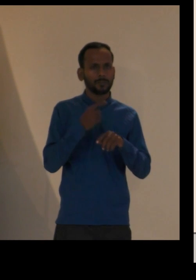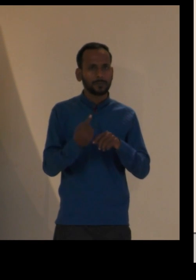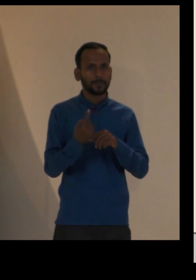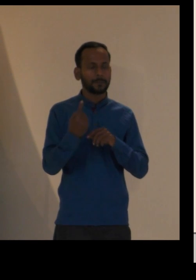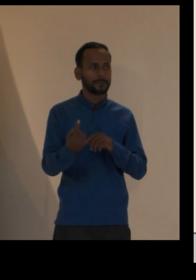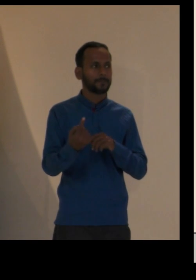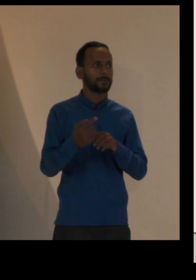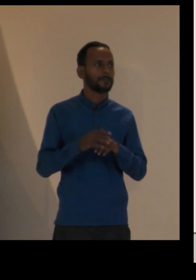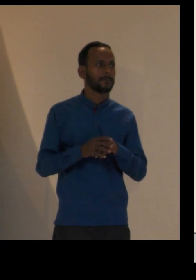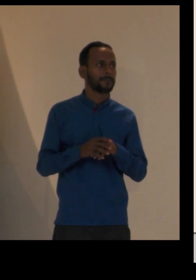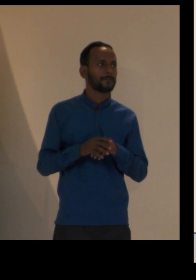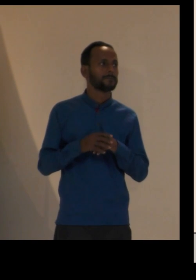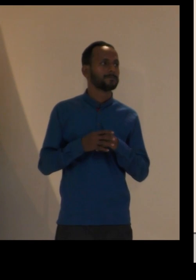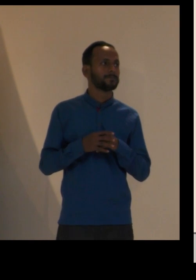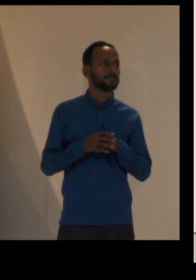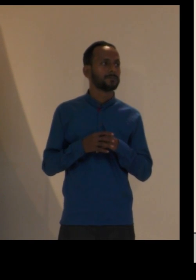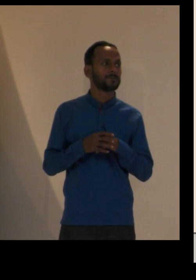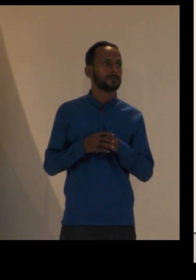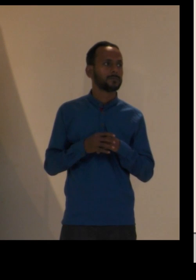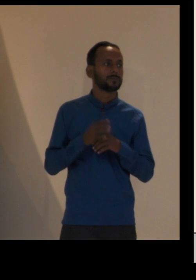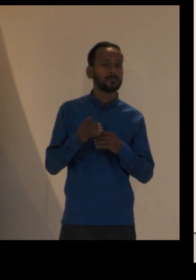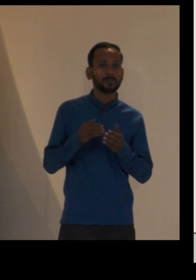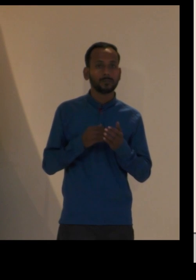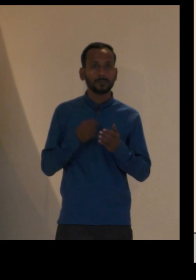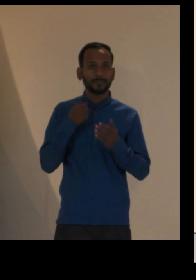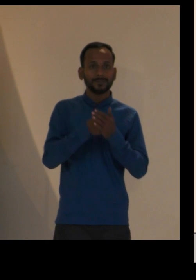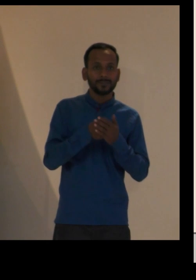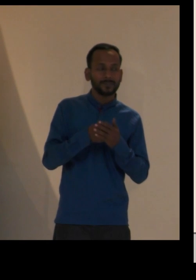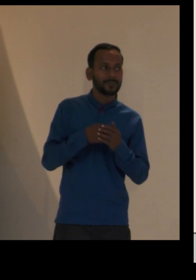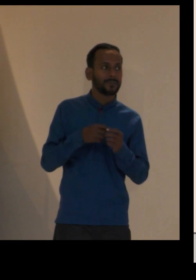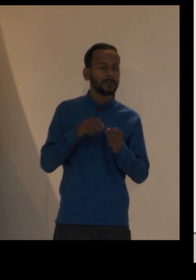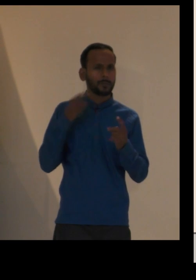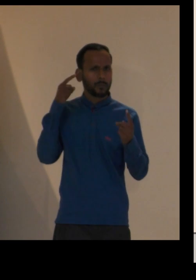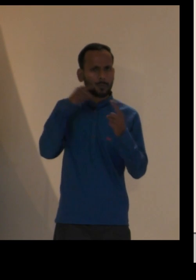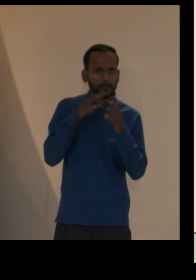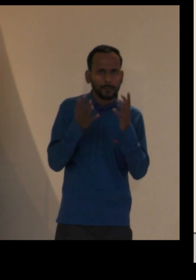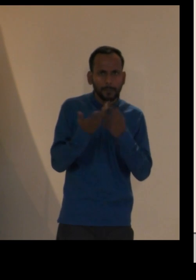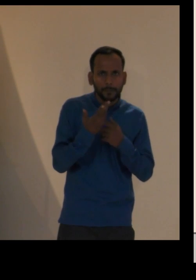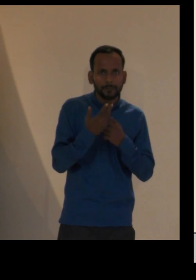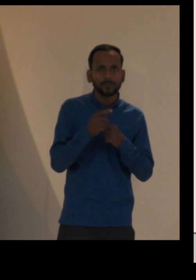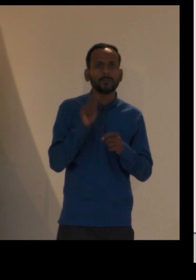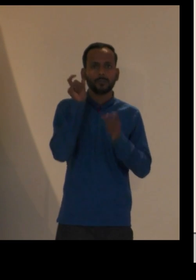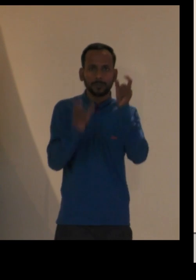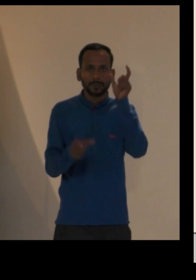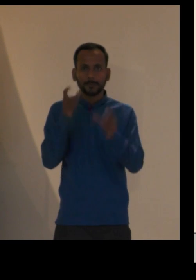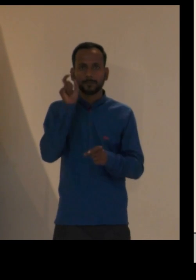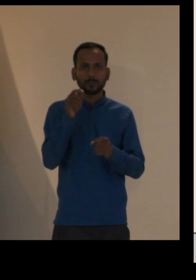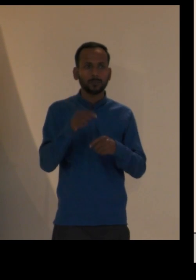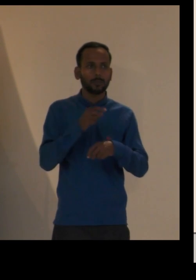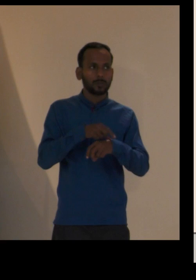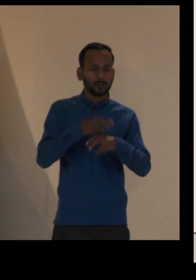it. And I think that's the challenge, and I really wanted to hear how people who do this full